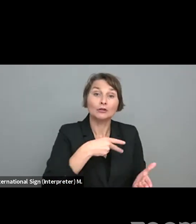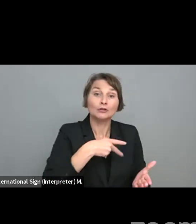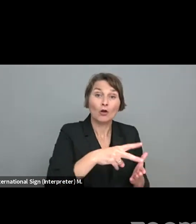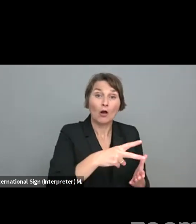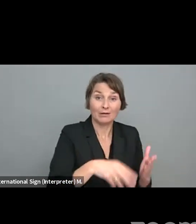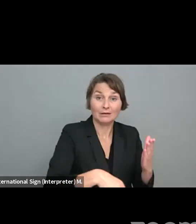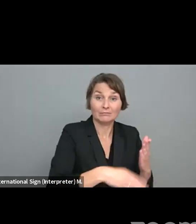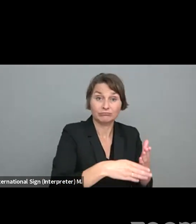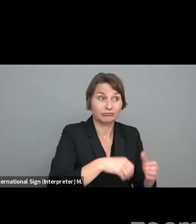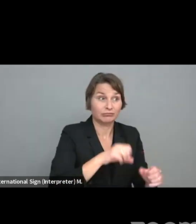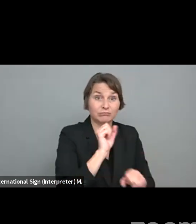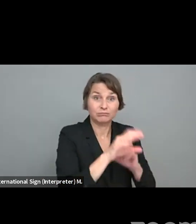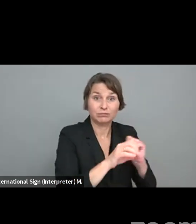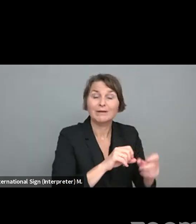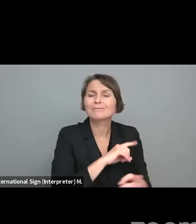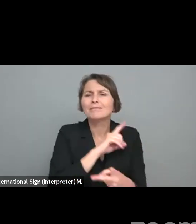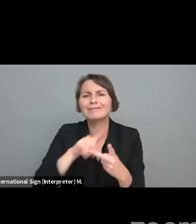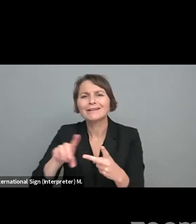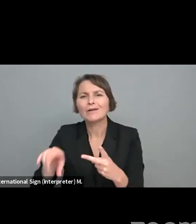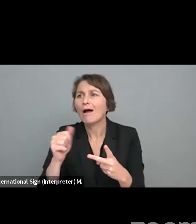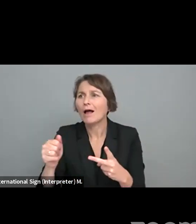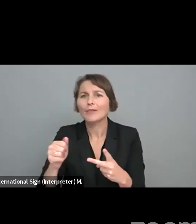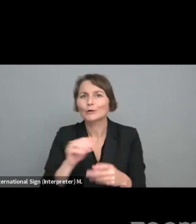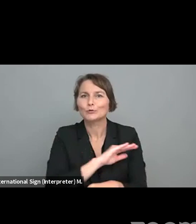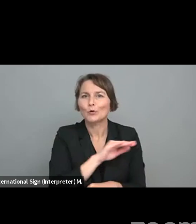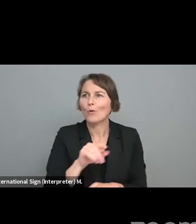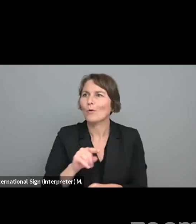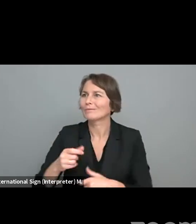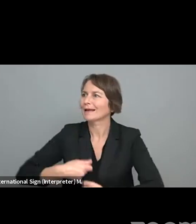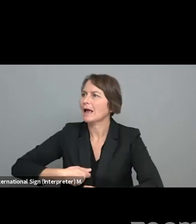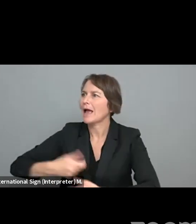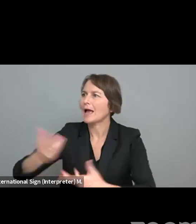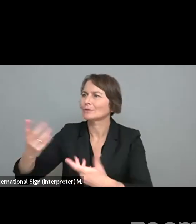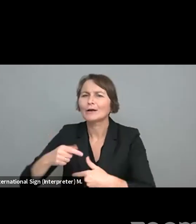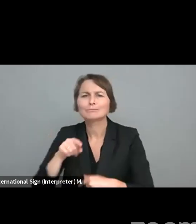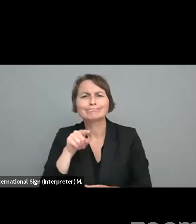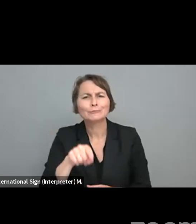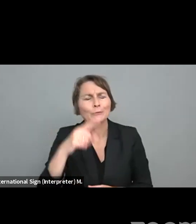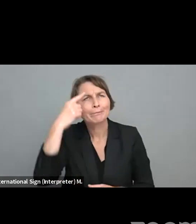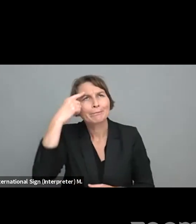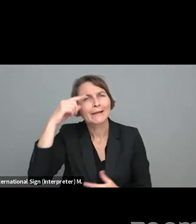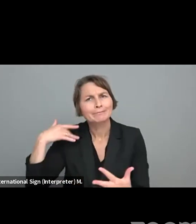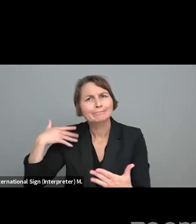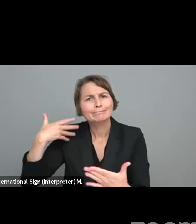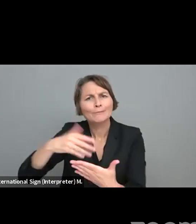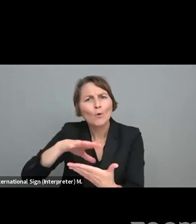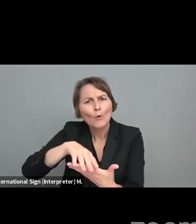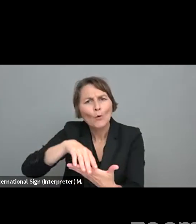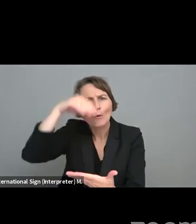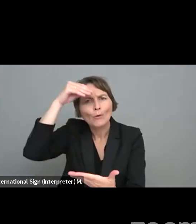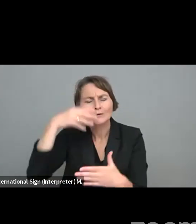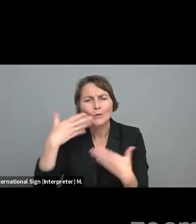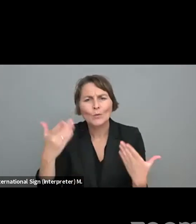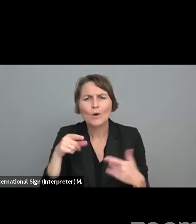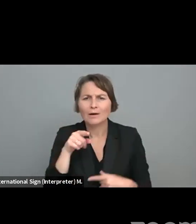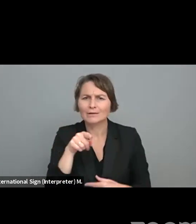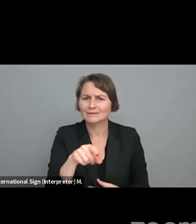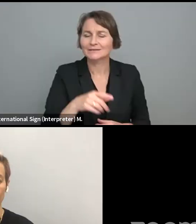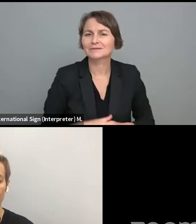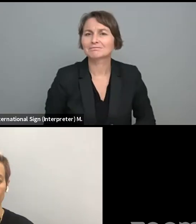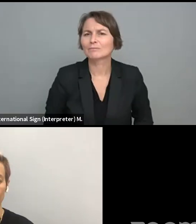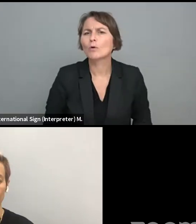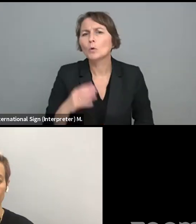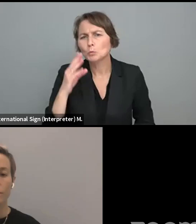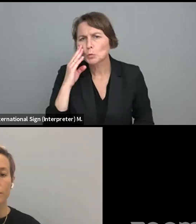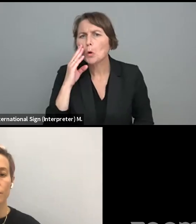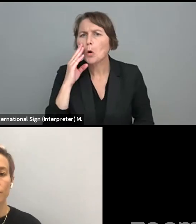learning along the way? And in particular, although we know that there has been some progress in the